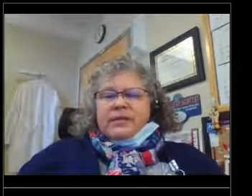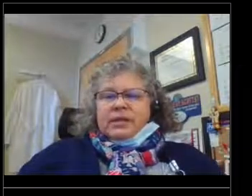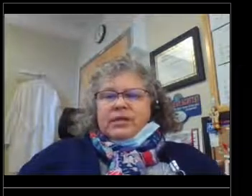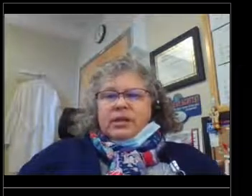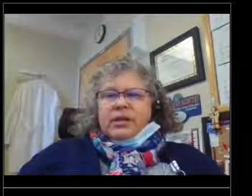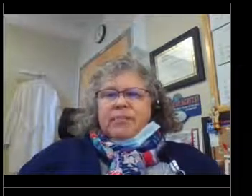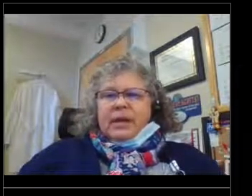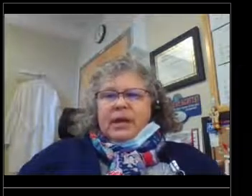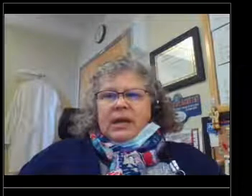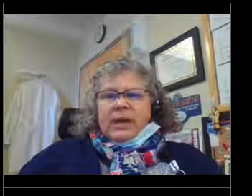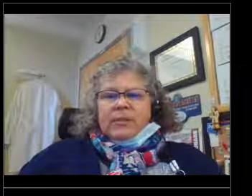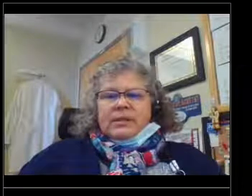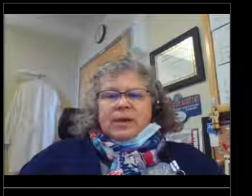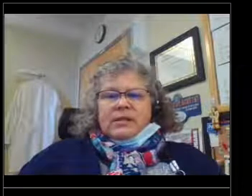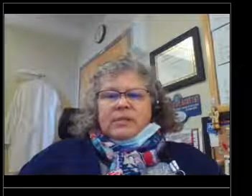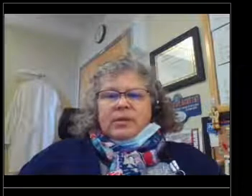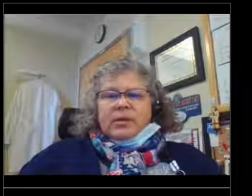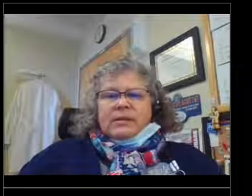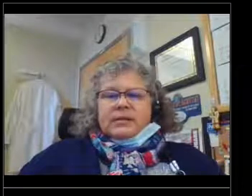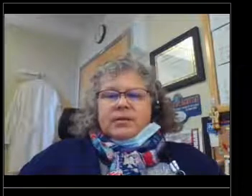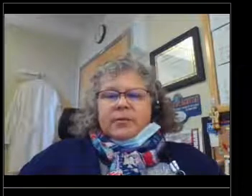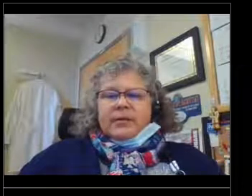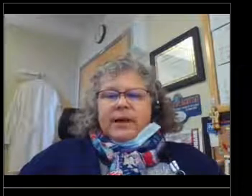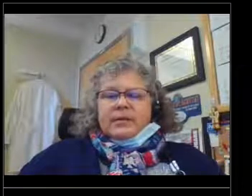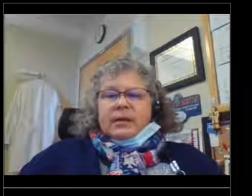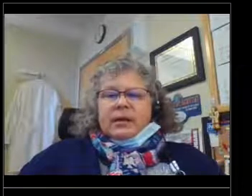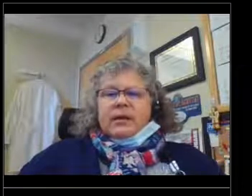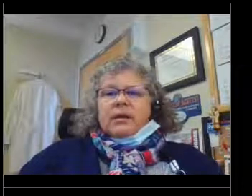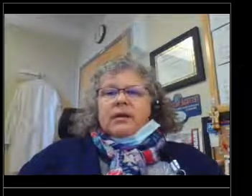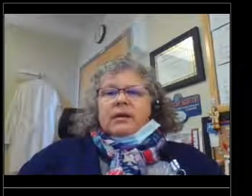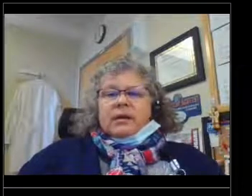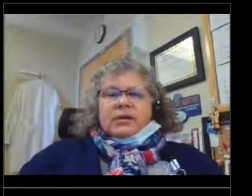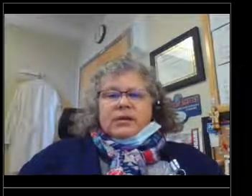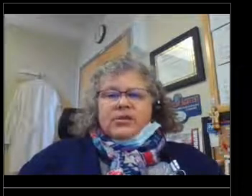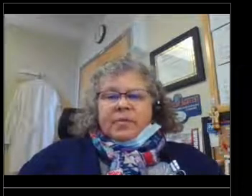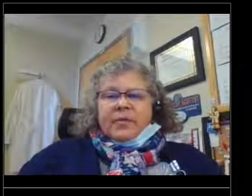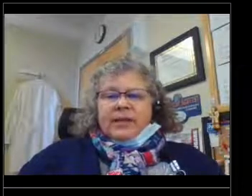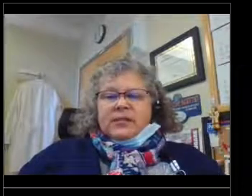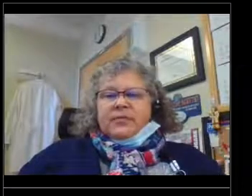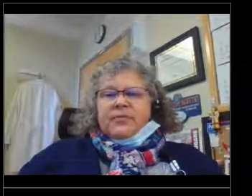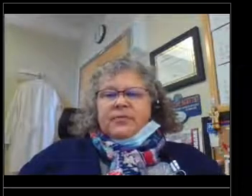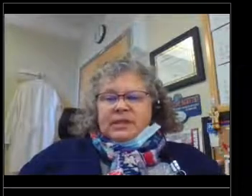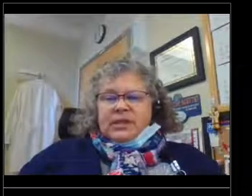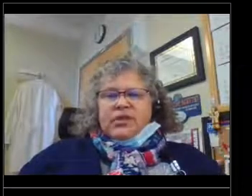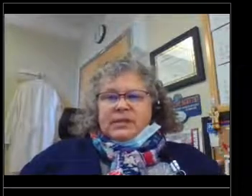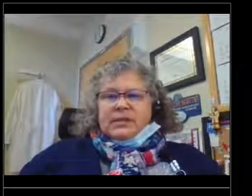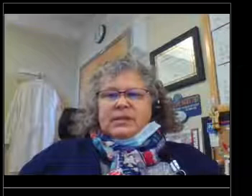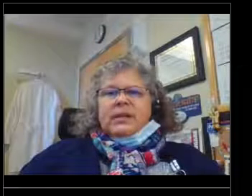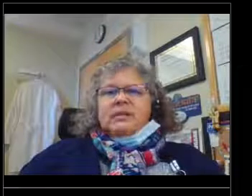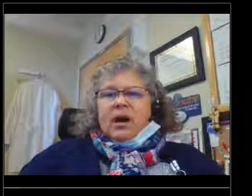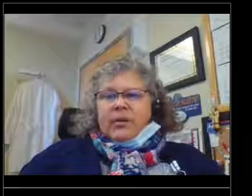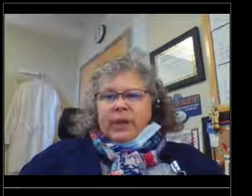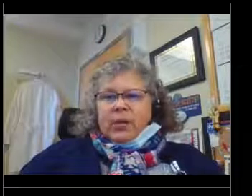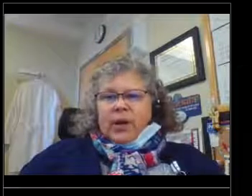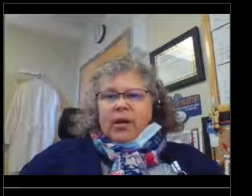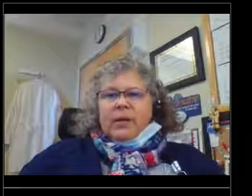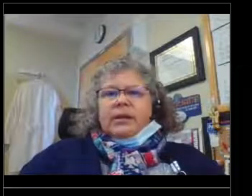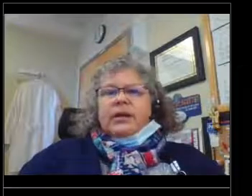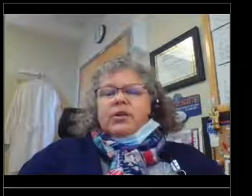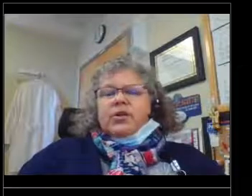Making the physician be responsible as the supervising, to supervise the physician assistant is